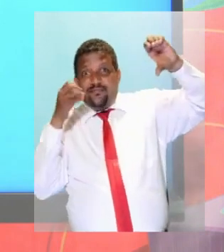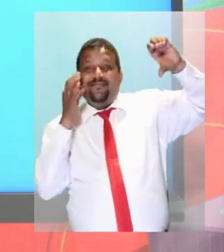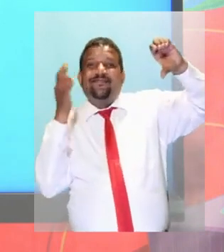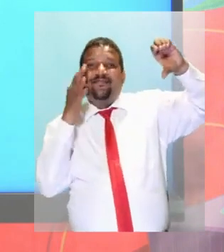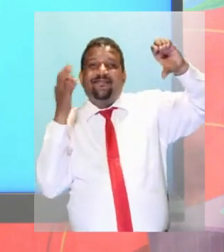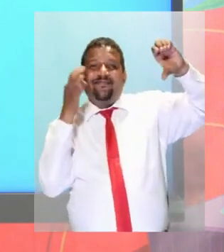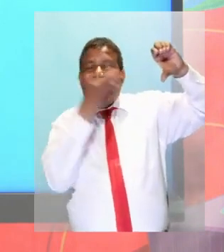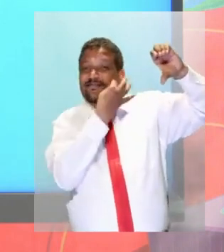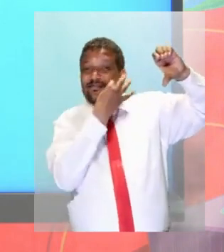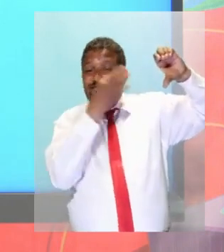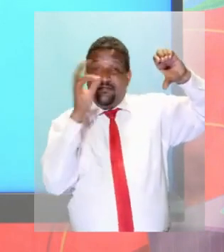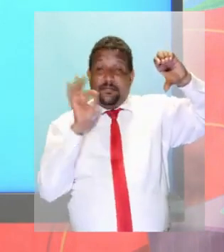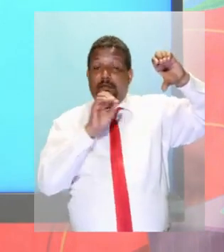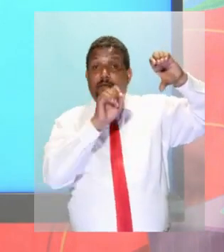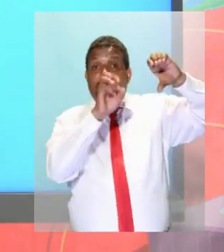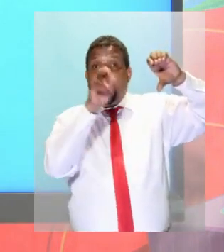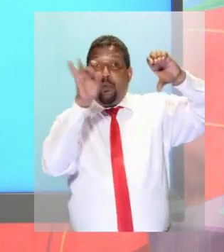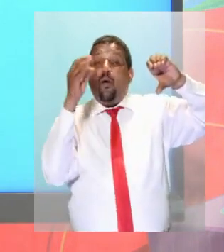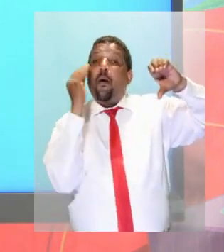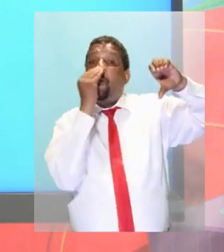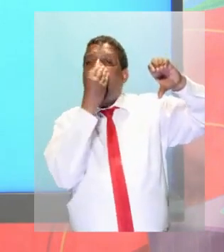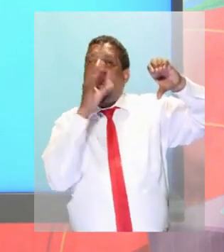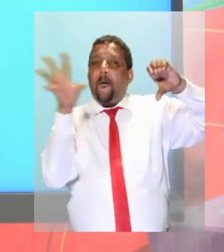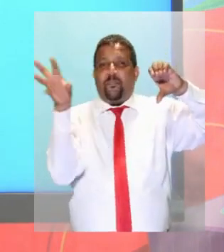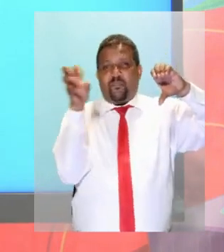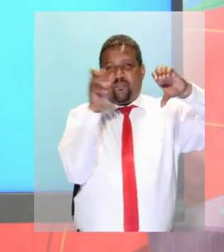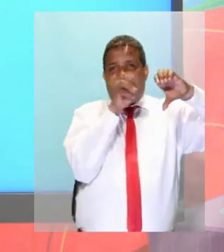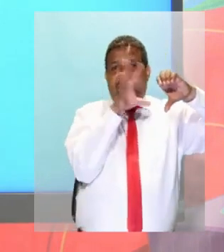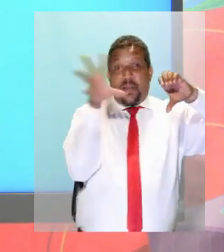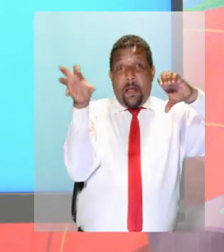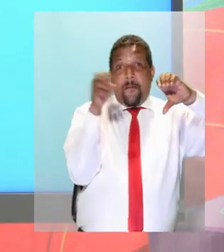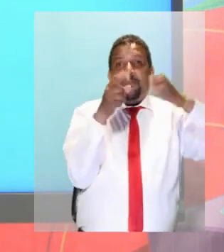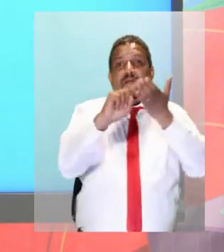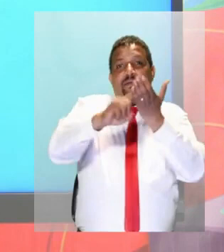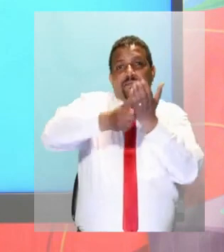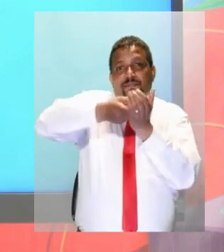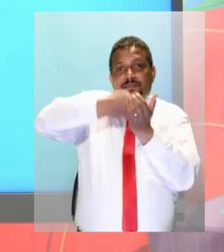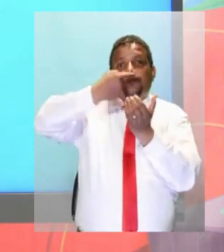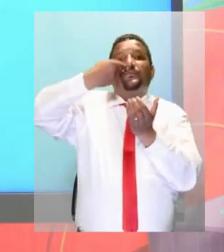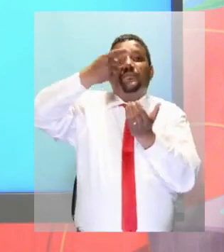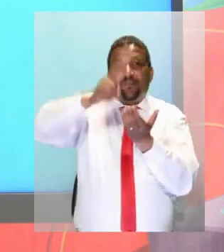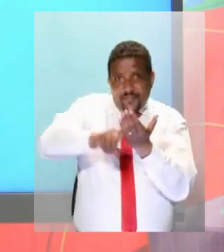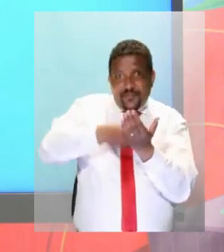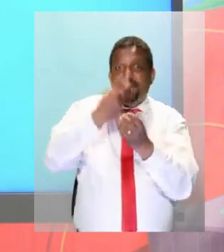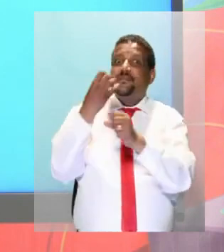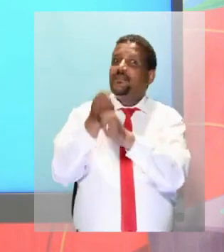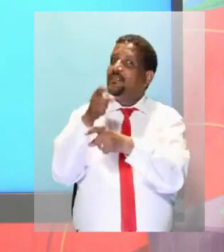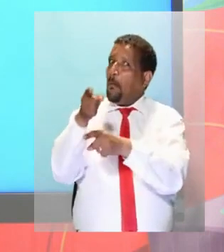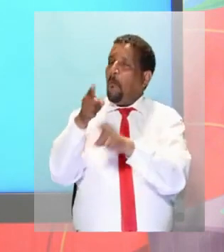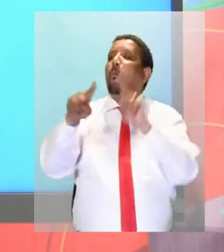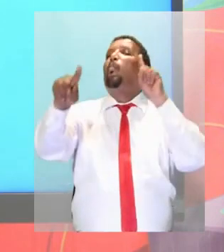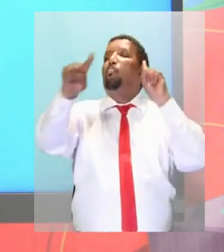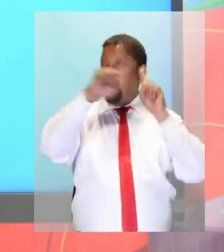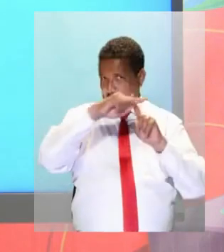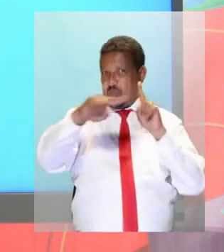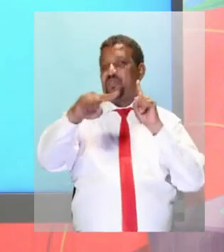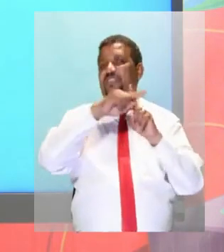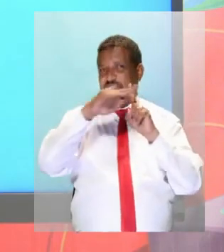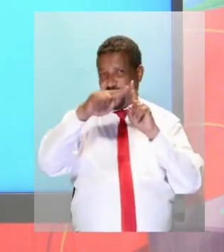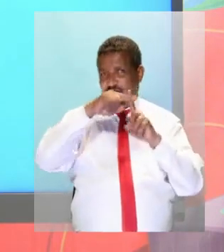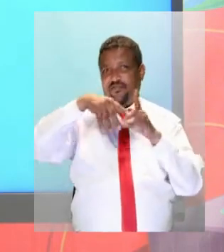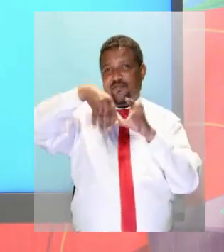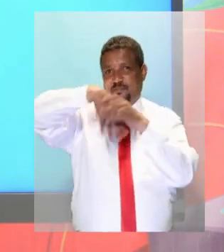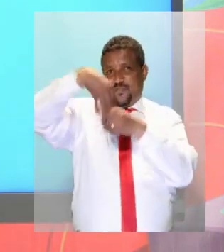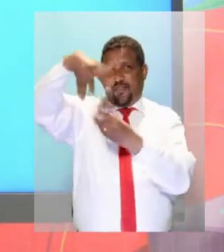beekeeper uses the flowers of the rose grill in order to make honey, then there is positive